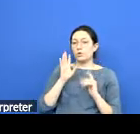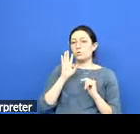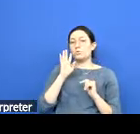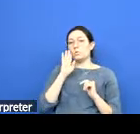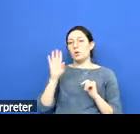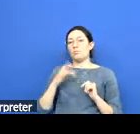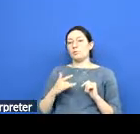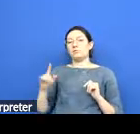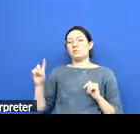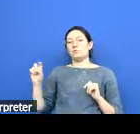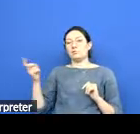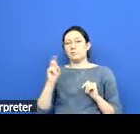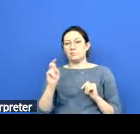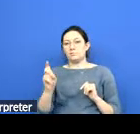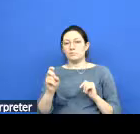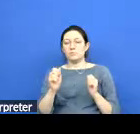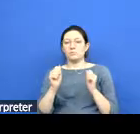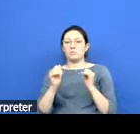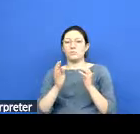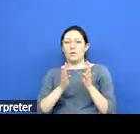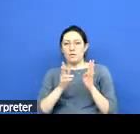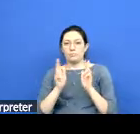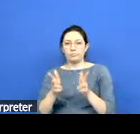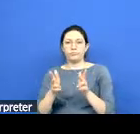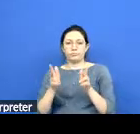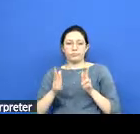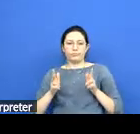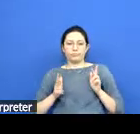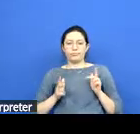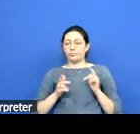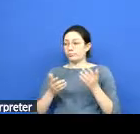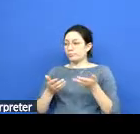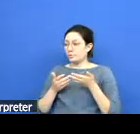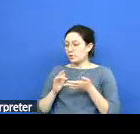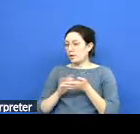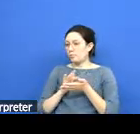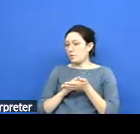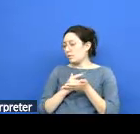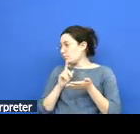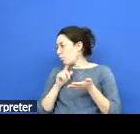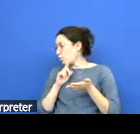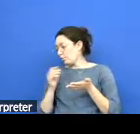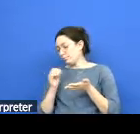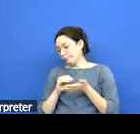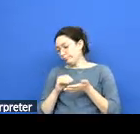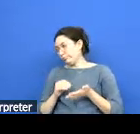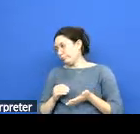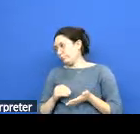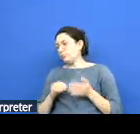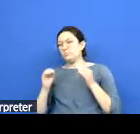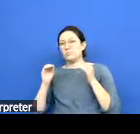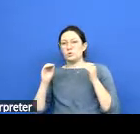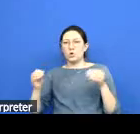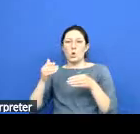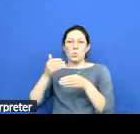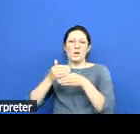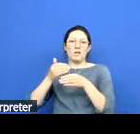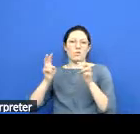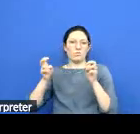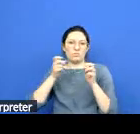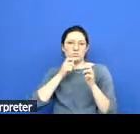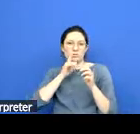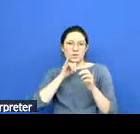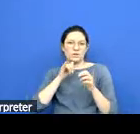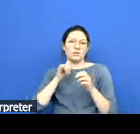the lines with an iPad and take your order. So there's no drive-through window per se.